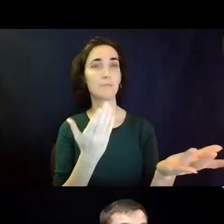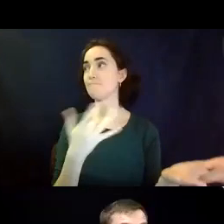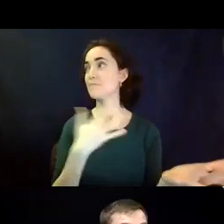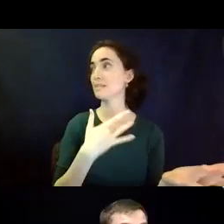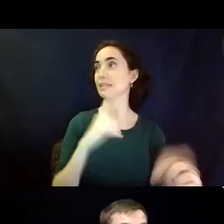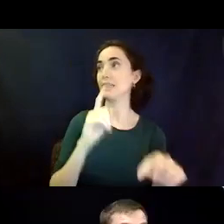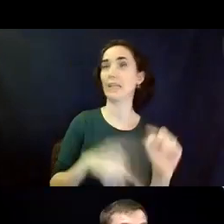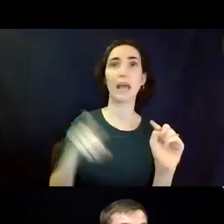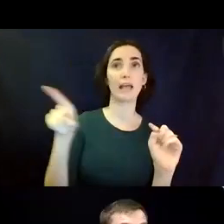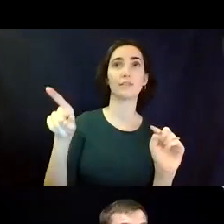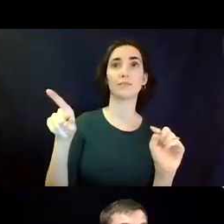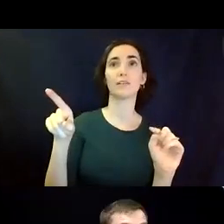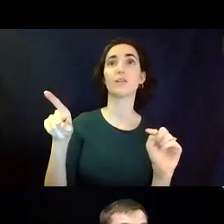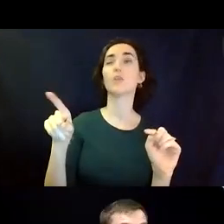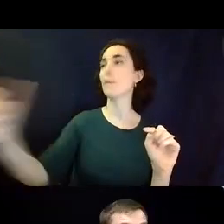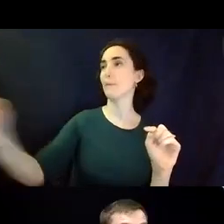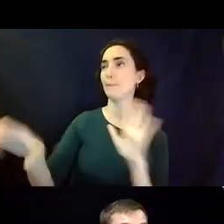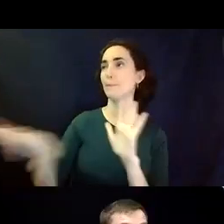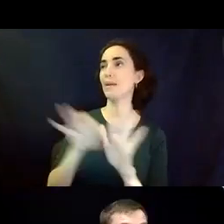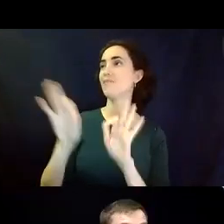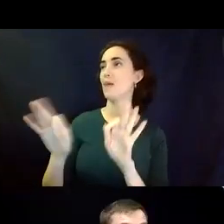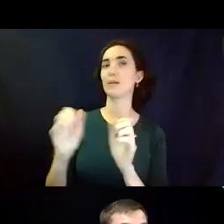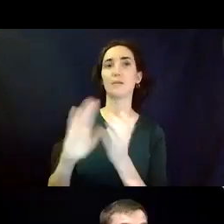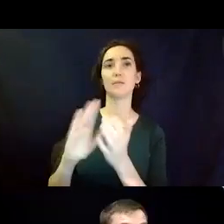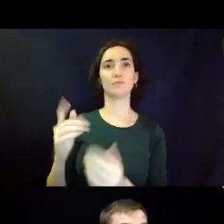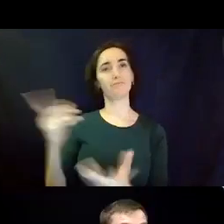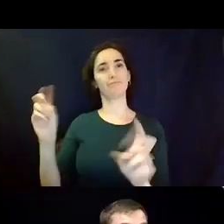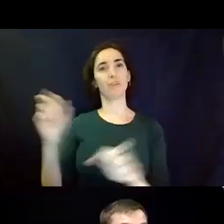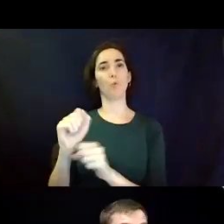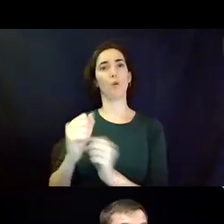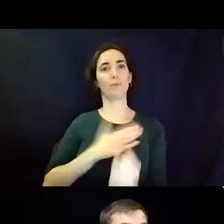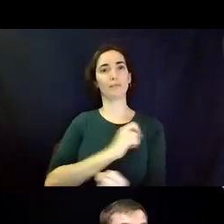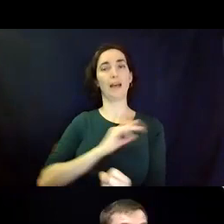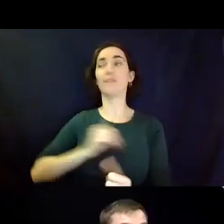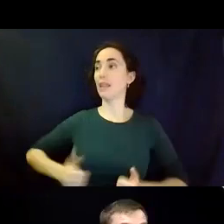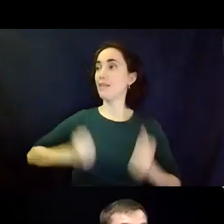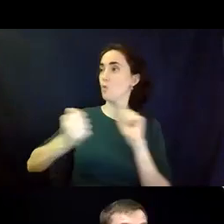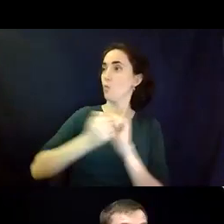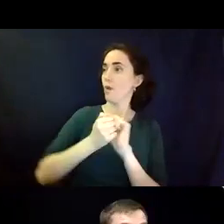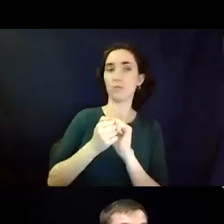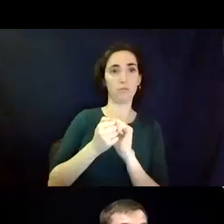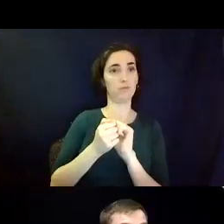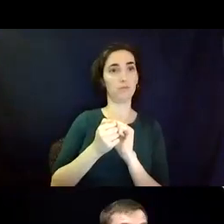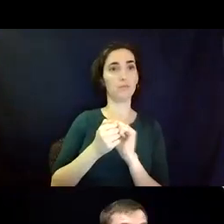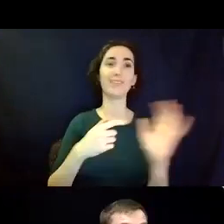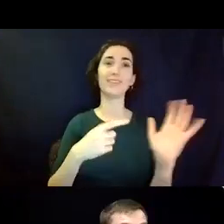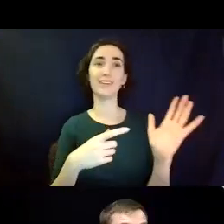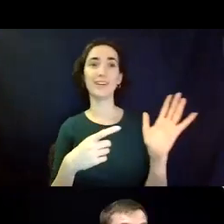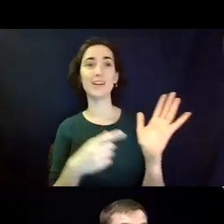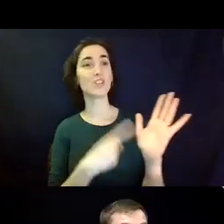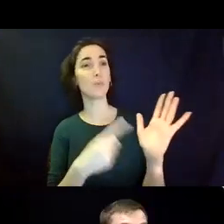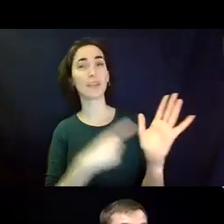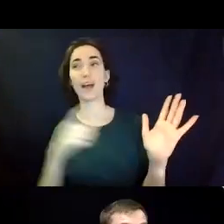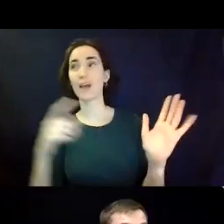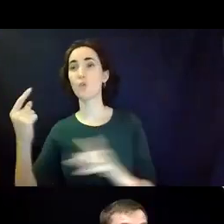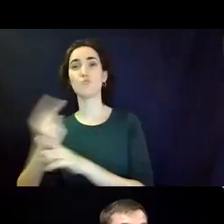as their worker, allowing them to live with their workers, which are arrangements that sometimes are not approved under